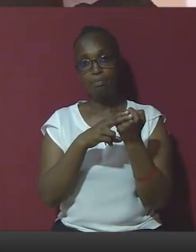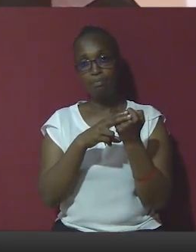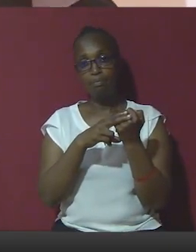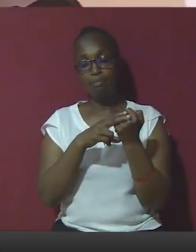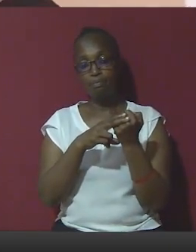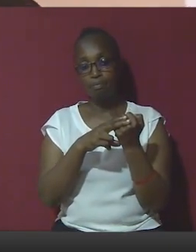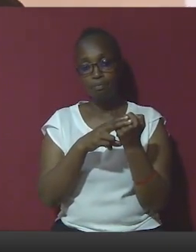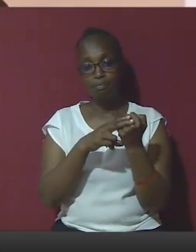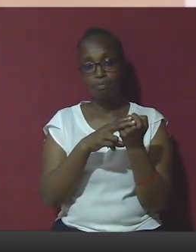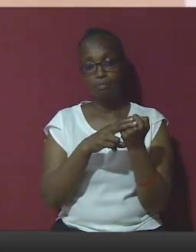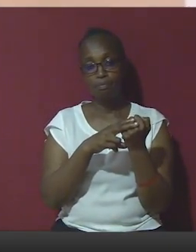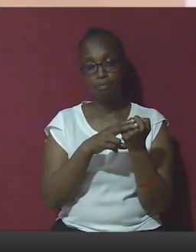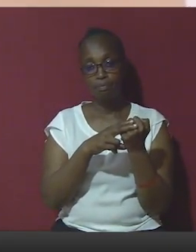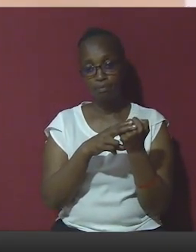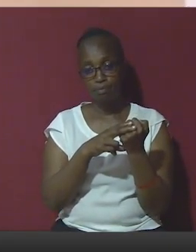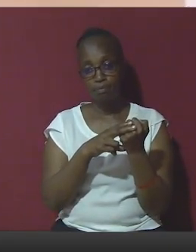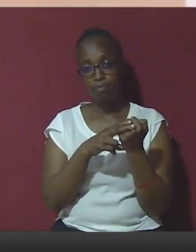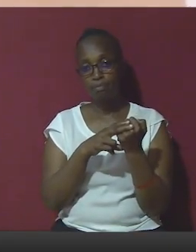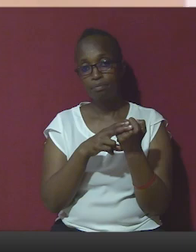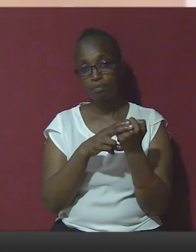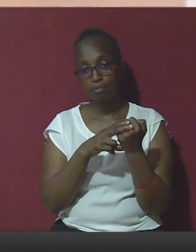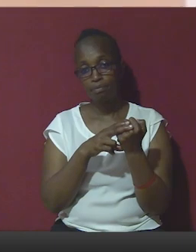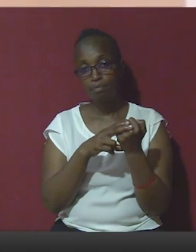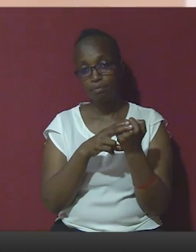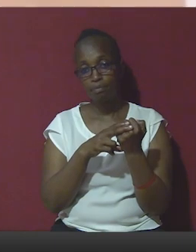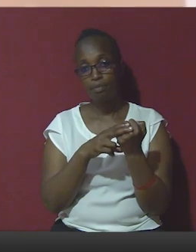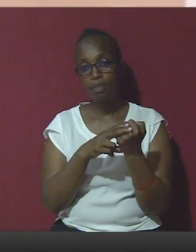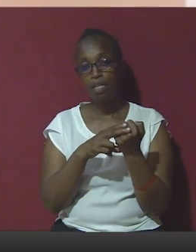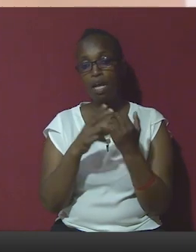above guys coming down to Machakos. And